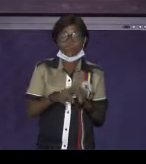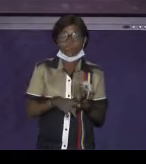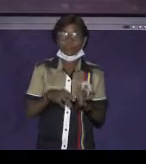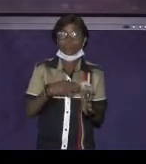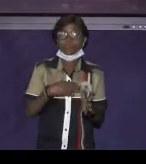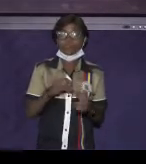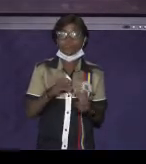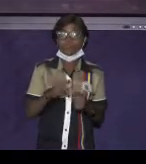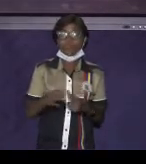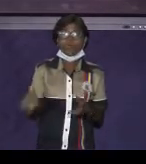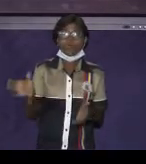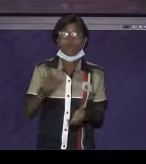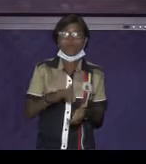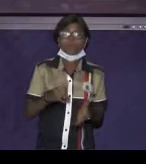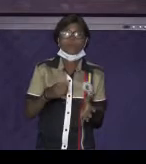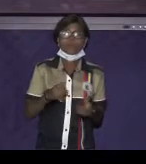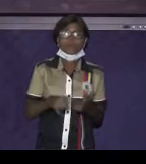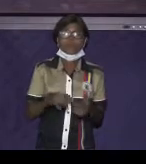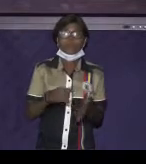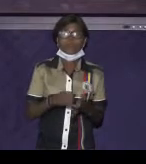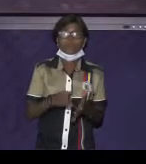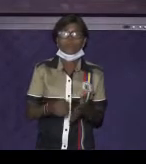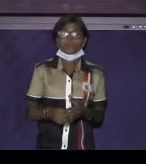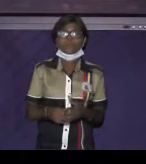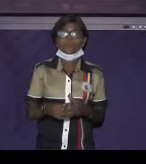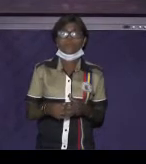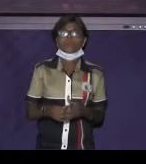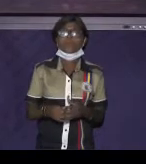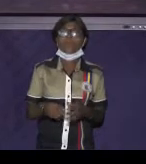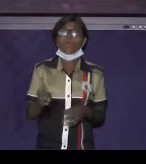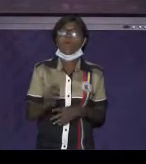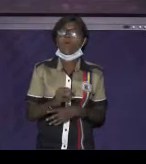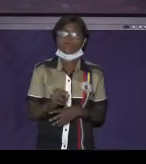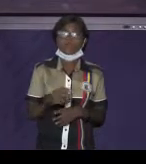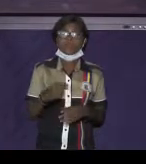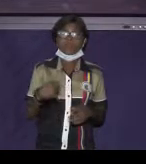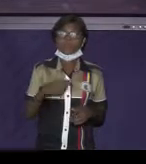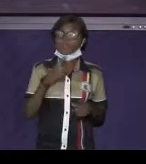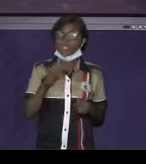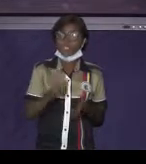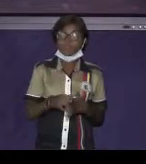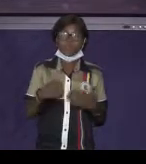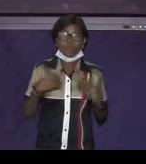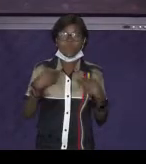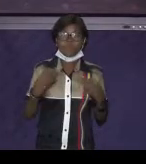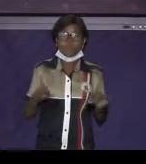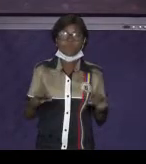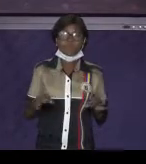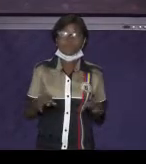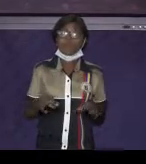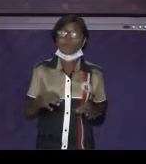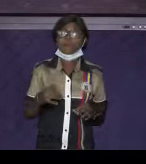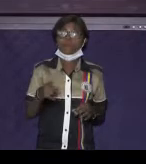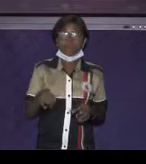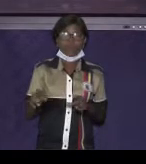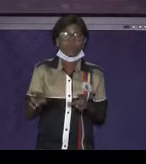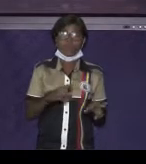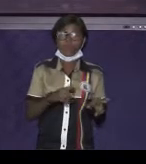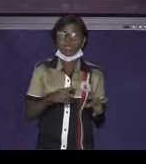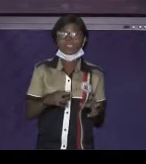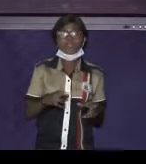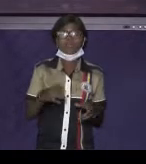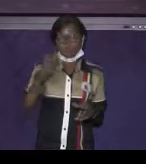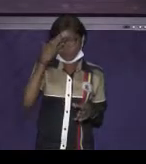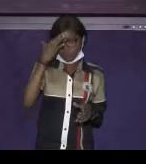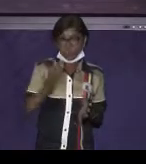got 10,800 meters. So ordinarily we should say, oh, we're done. We already know the distance traveled in 1 hour. But we